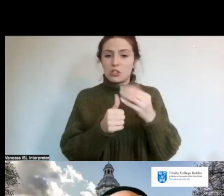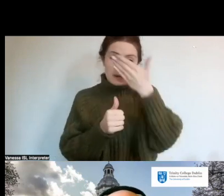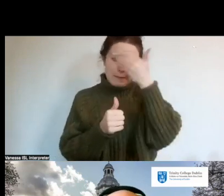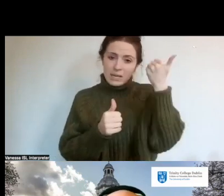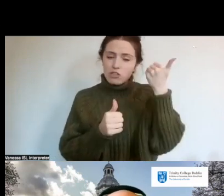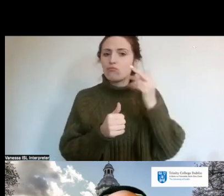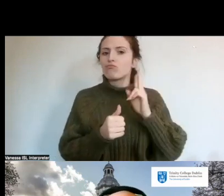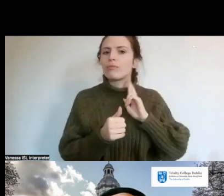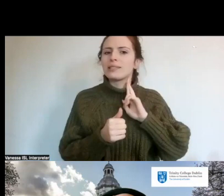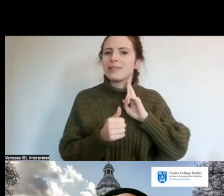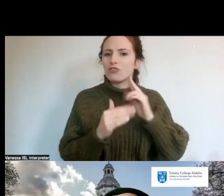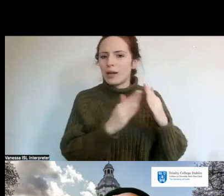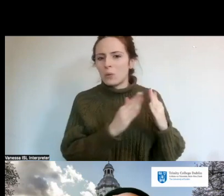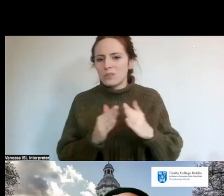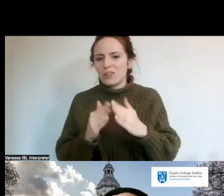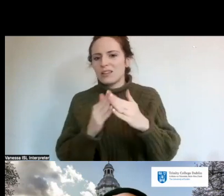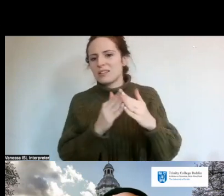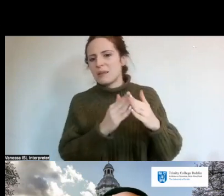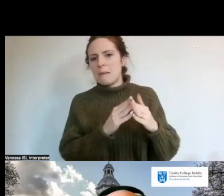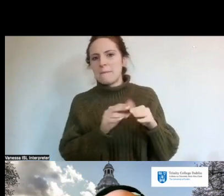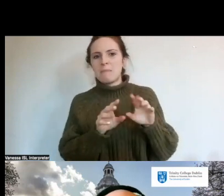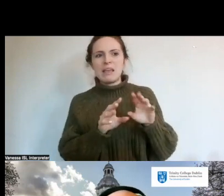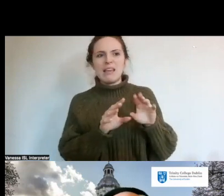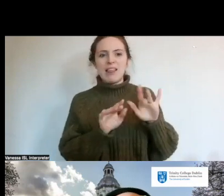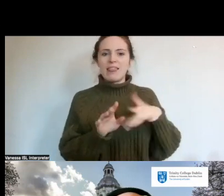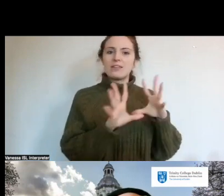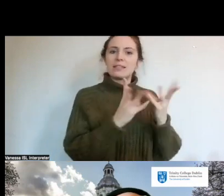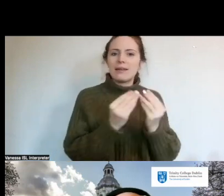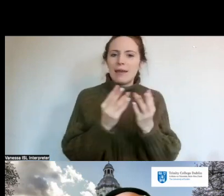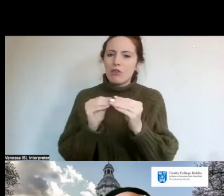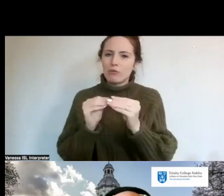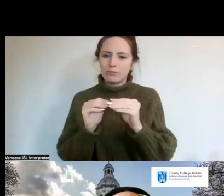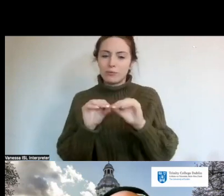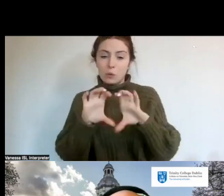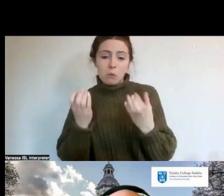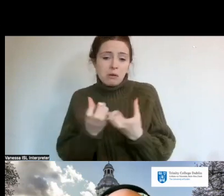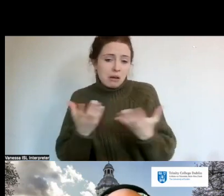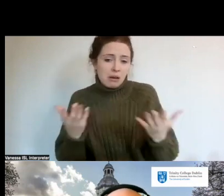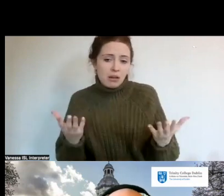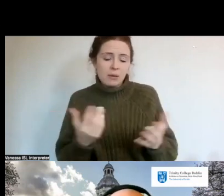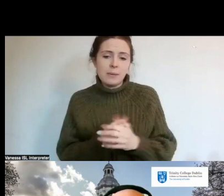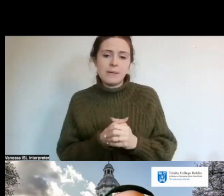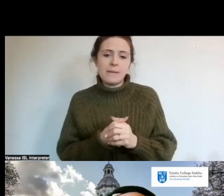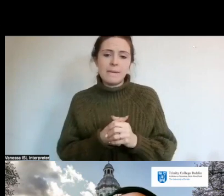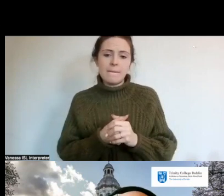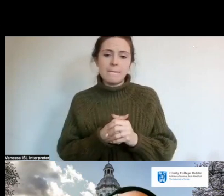services, in clustered homes in the community. And in some cases, the response that services